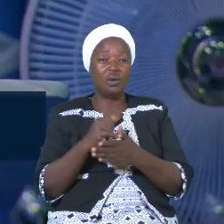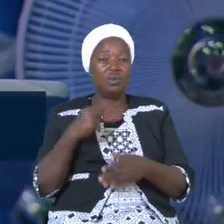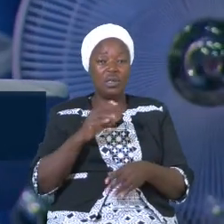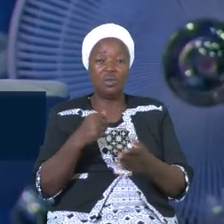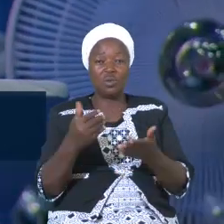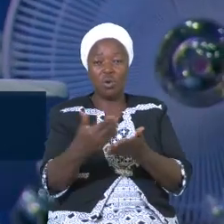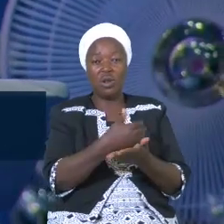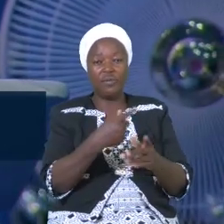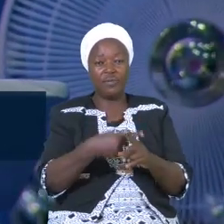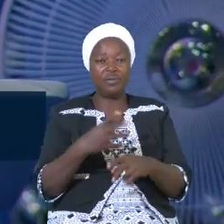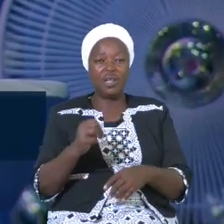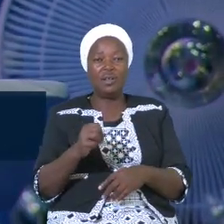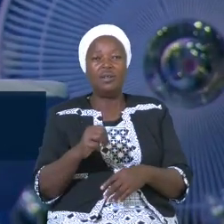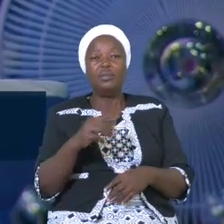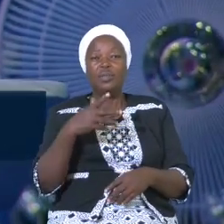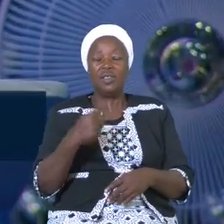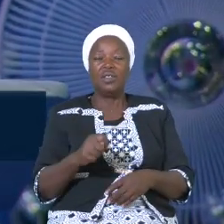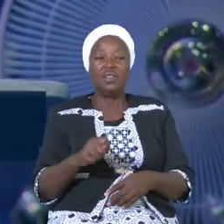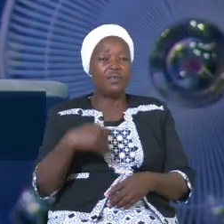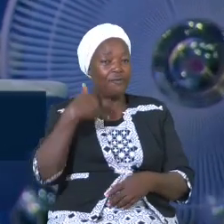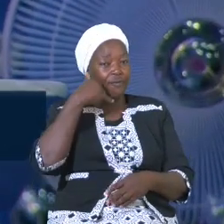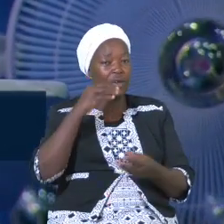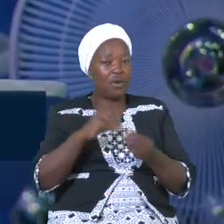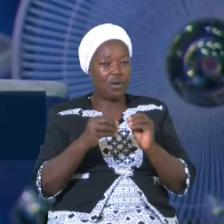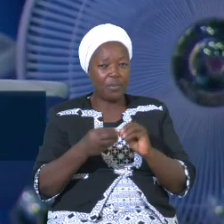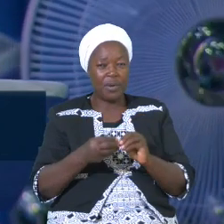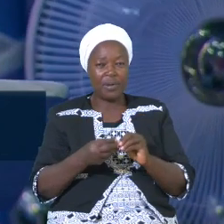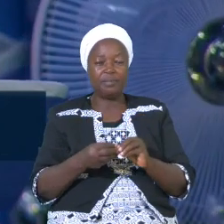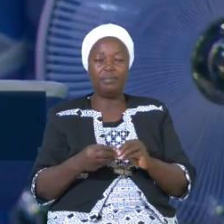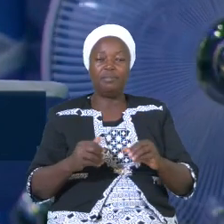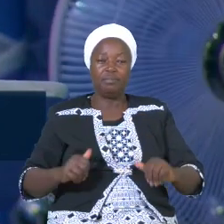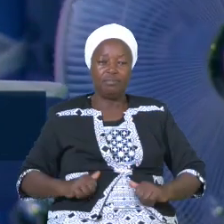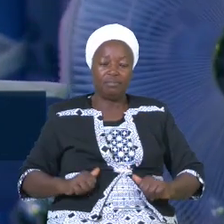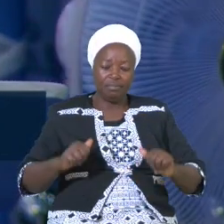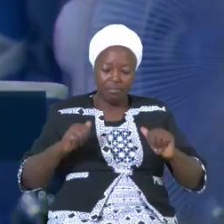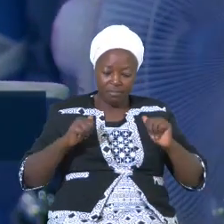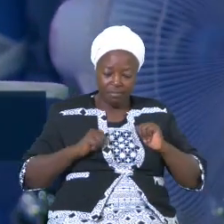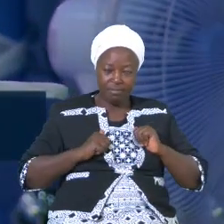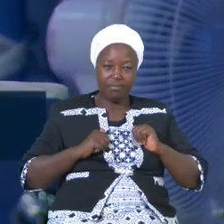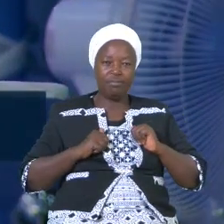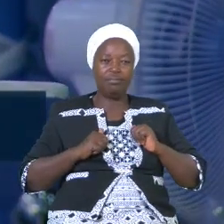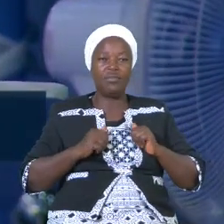forget better to write in capital